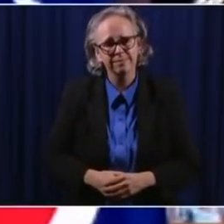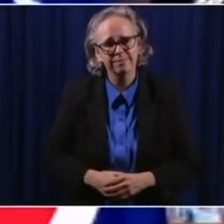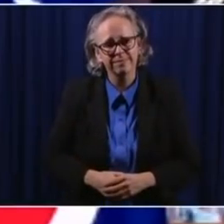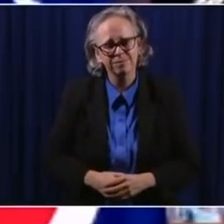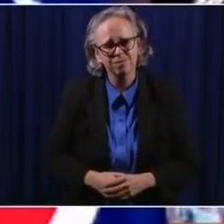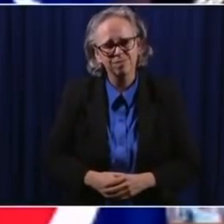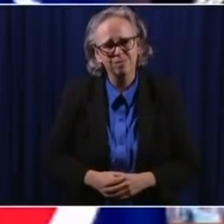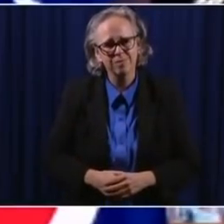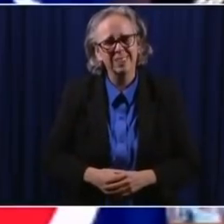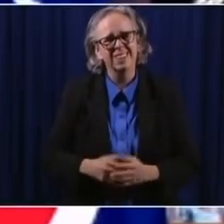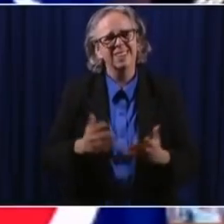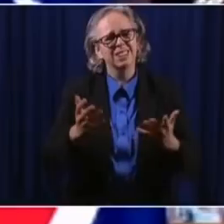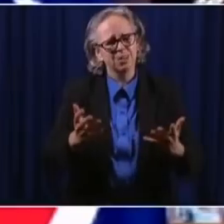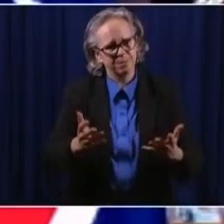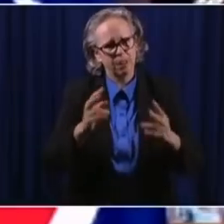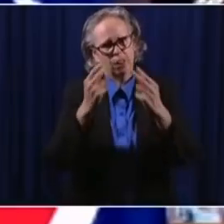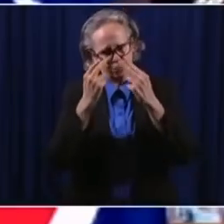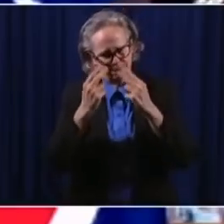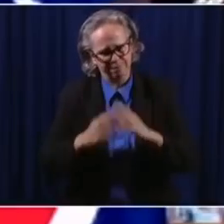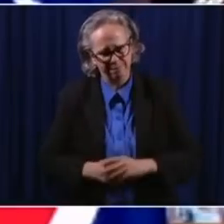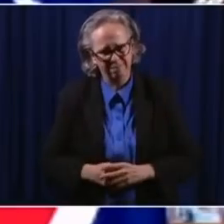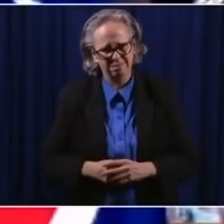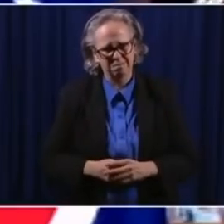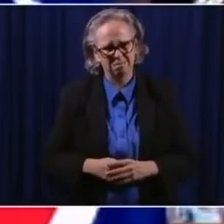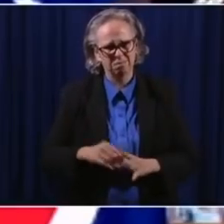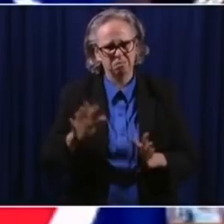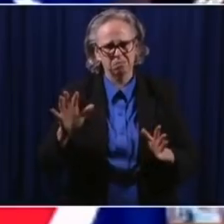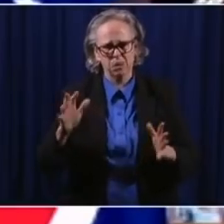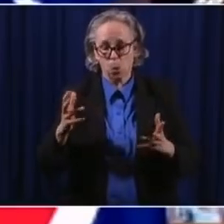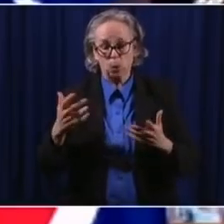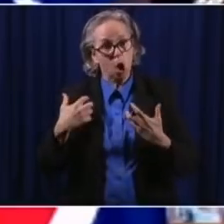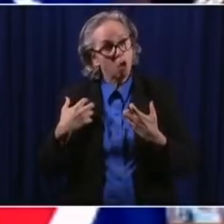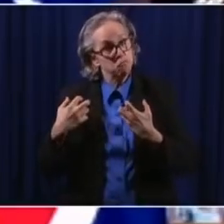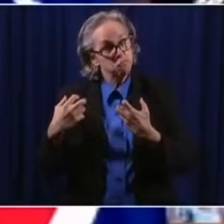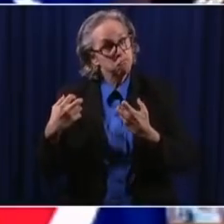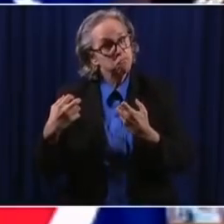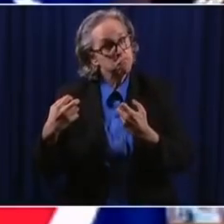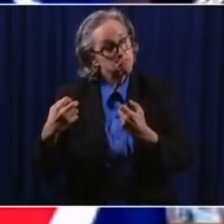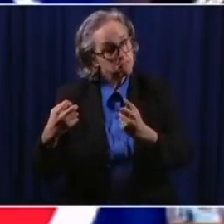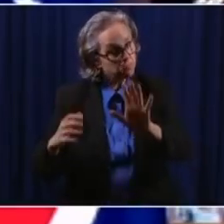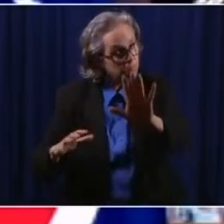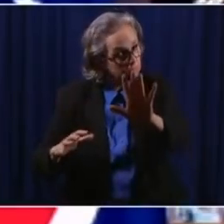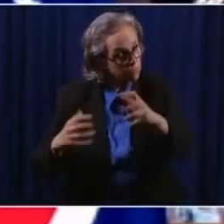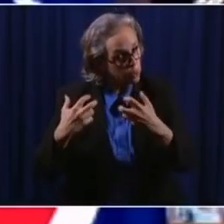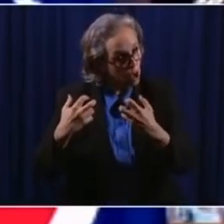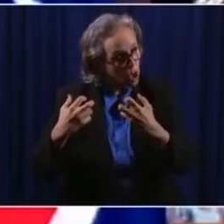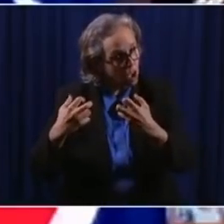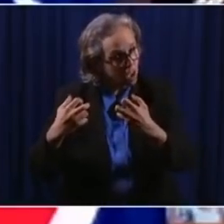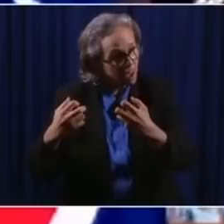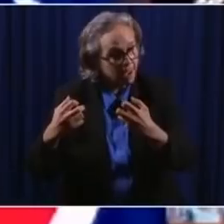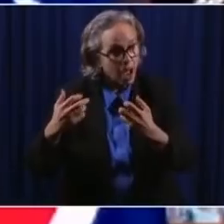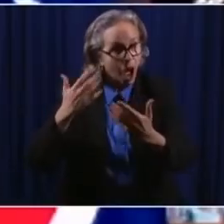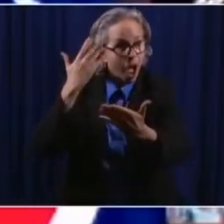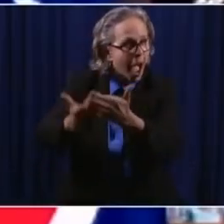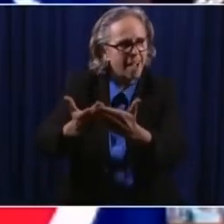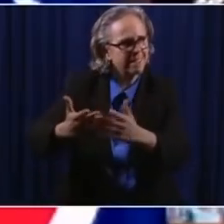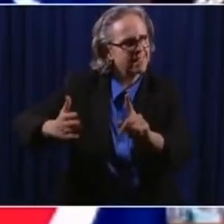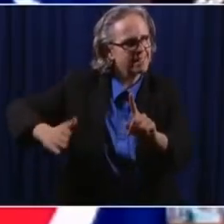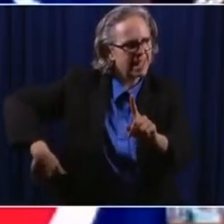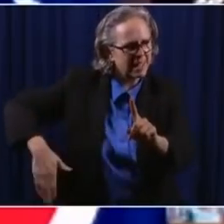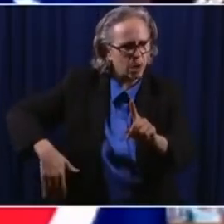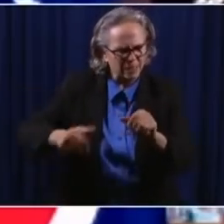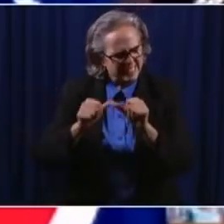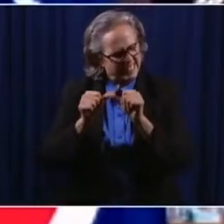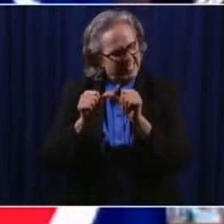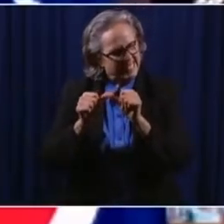Look, we're on the road to recovery. Economically speaking, we got to keep the momentum going. You don't want it to stall out.